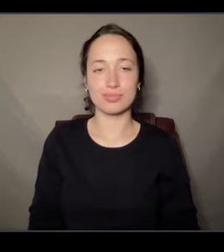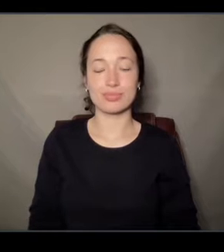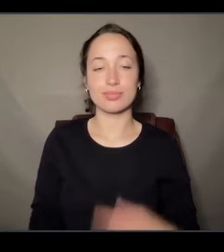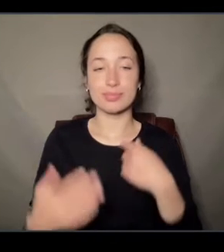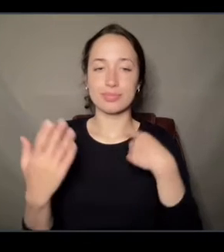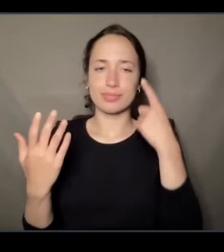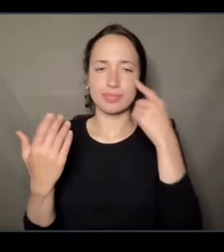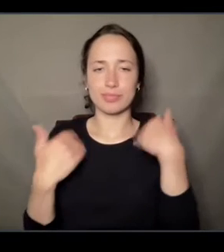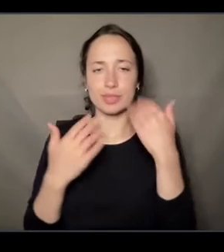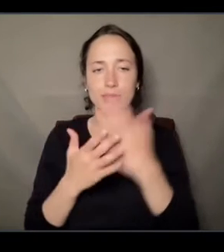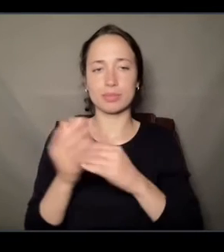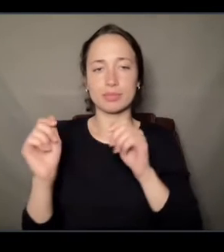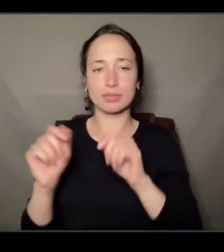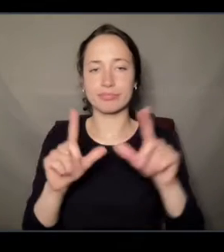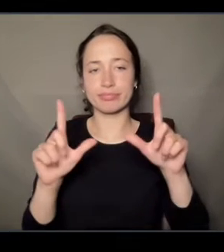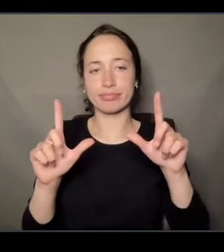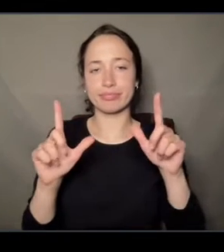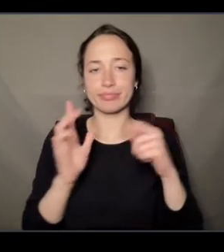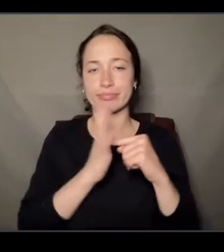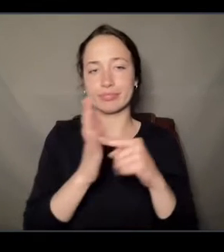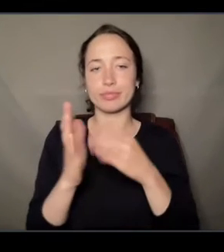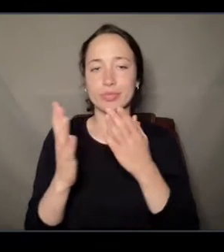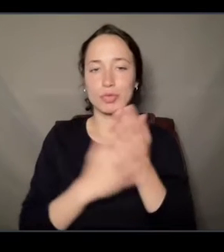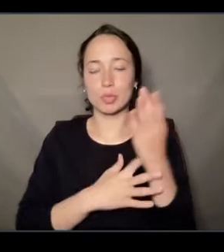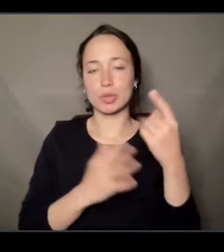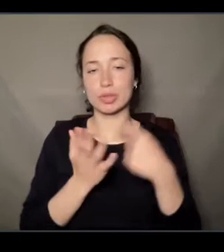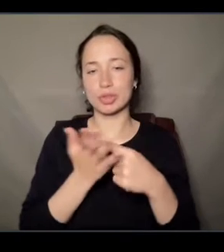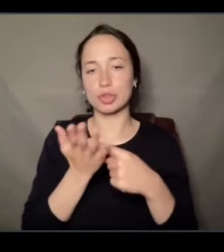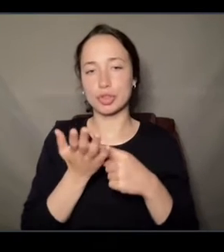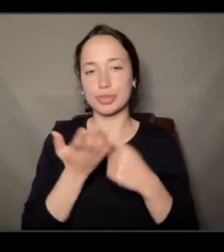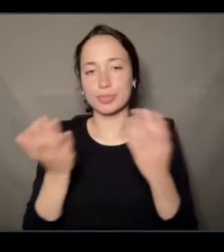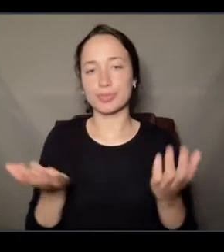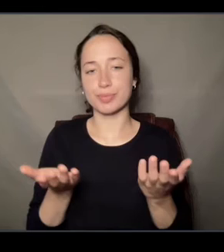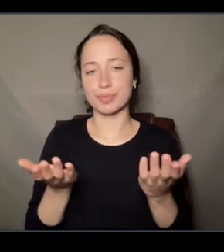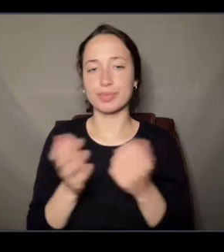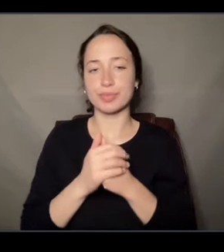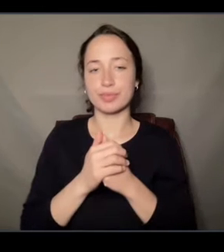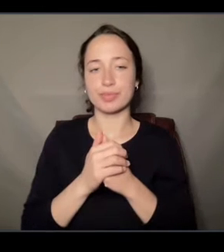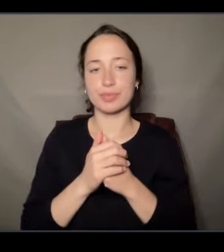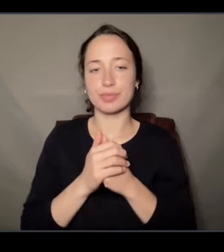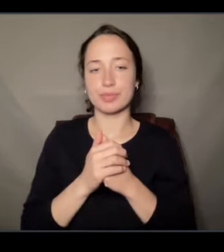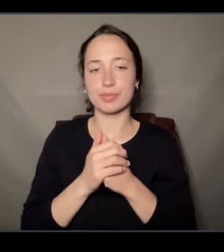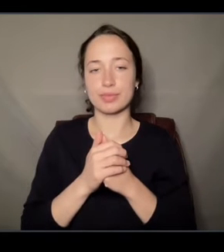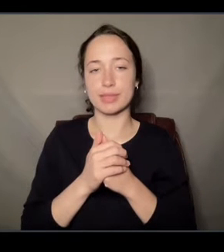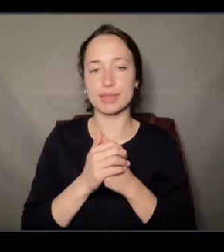So I believe we have some slides that we'll use through this discussion.